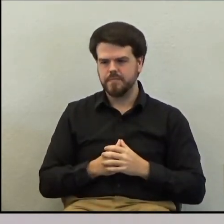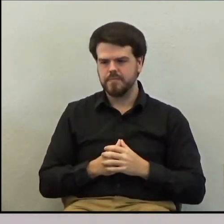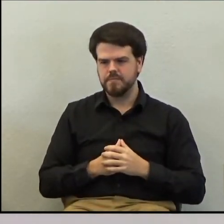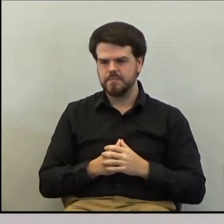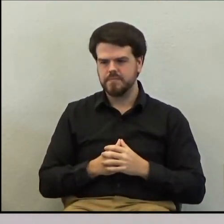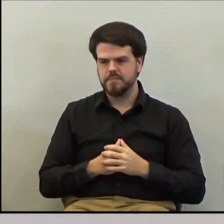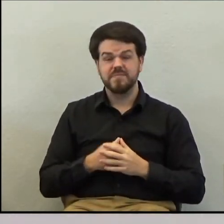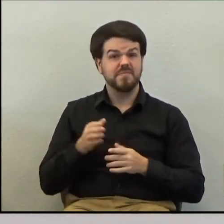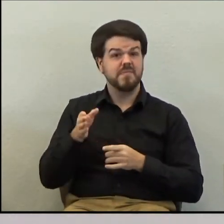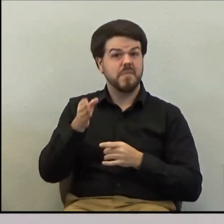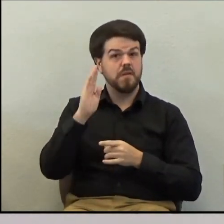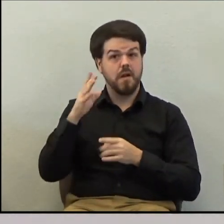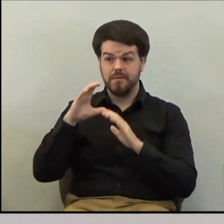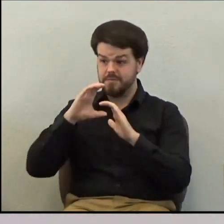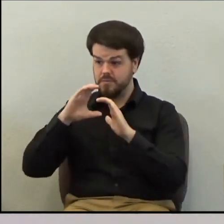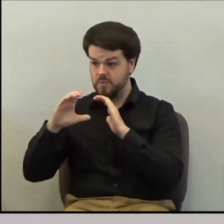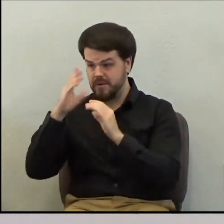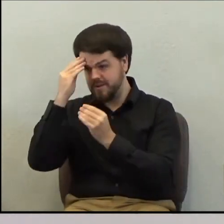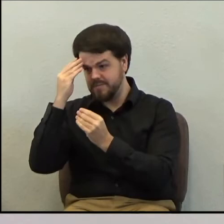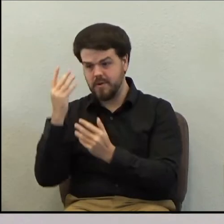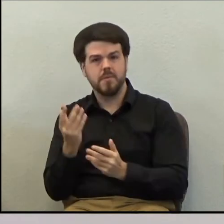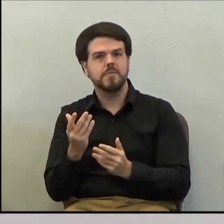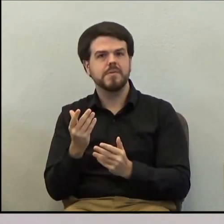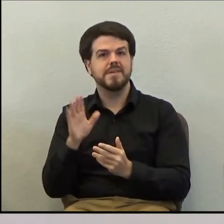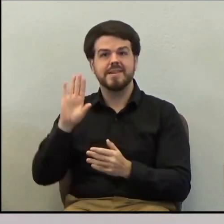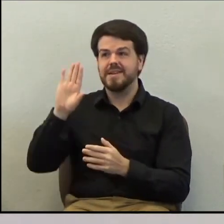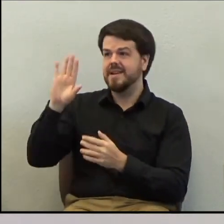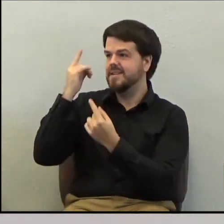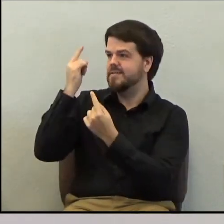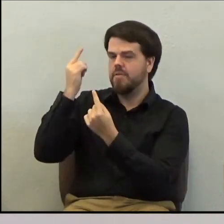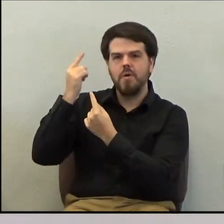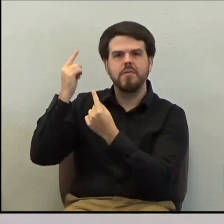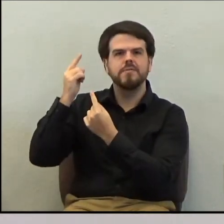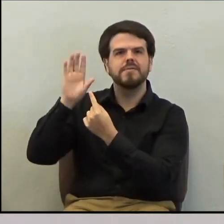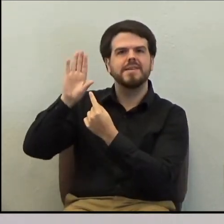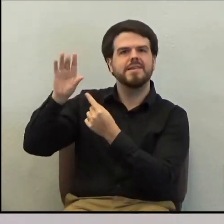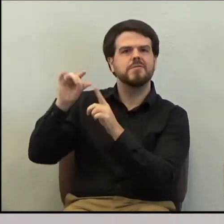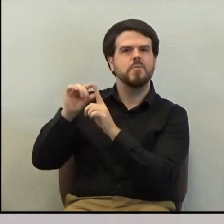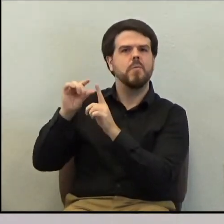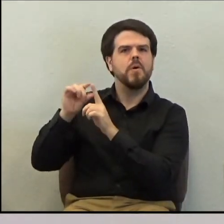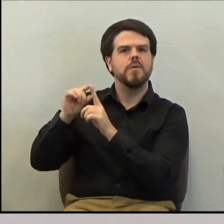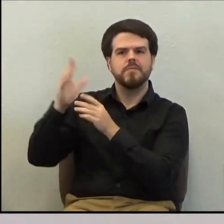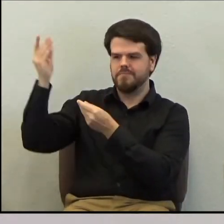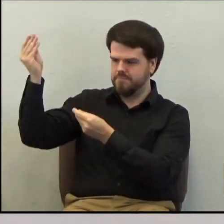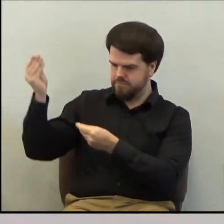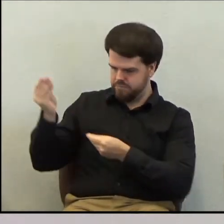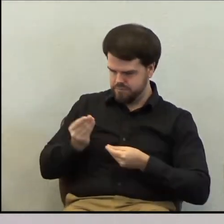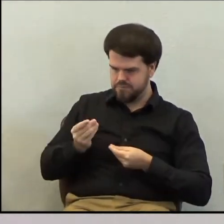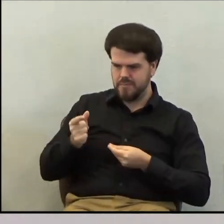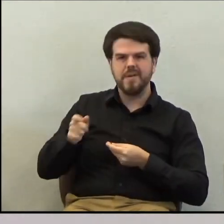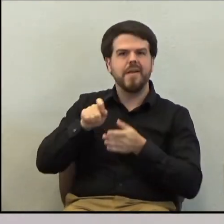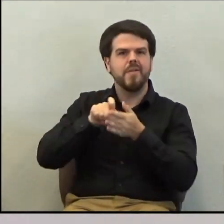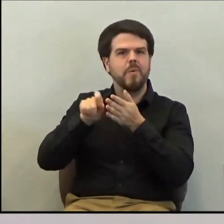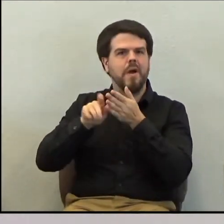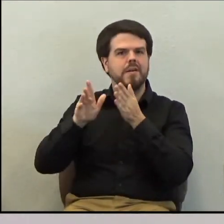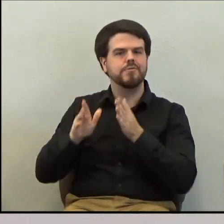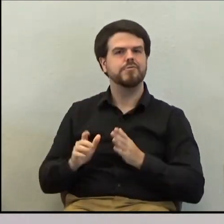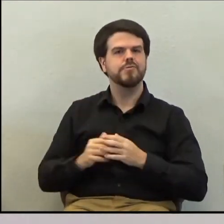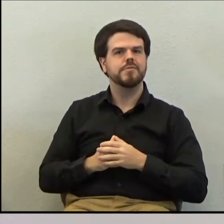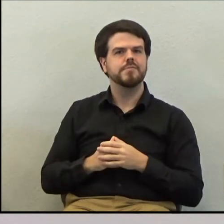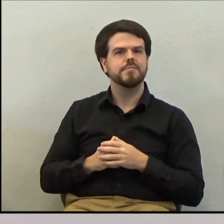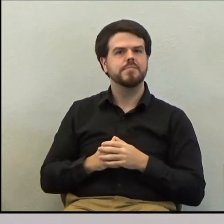God communicated his thoughts to these human authors, and